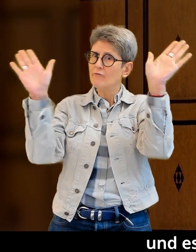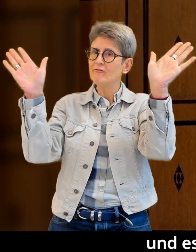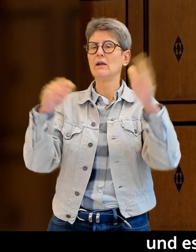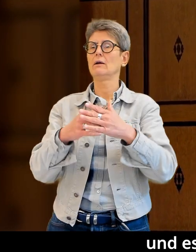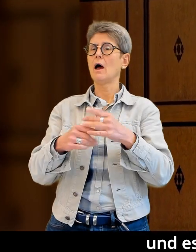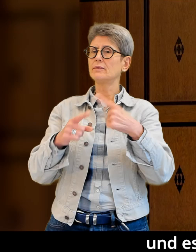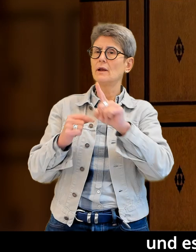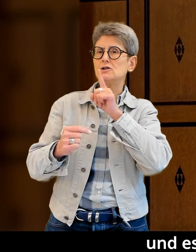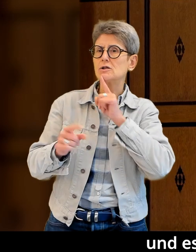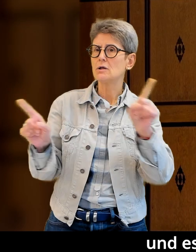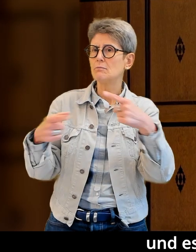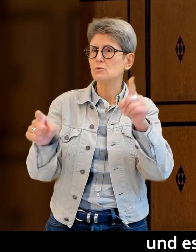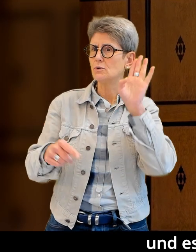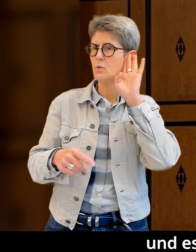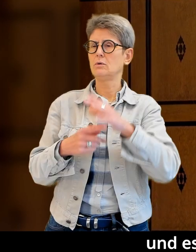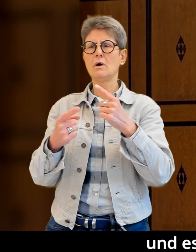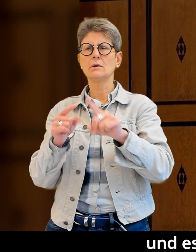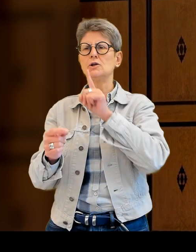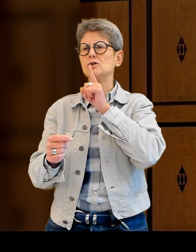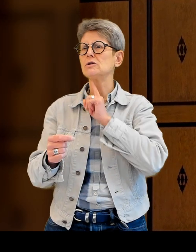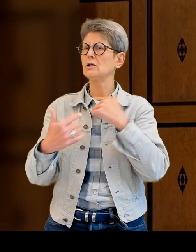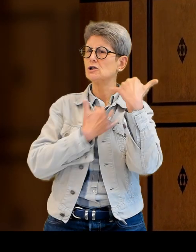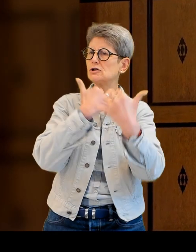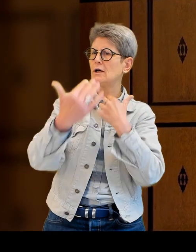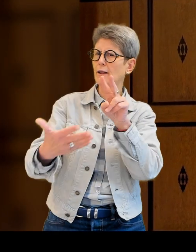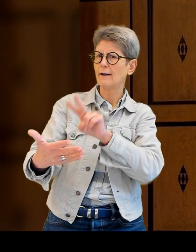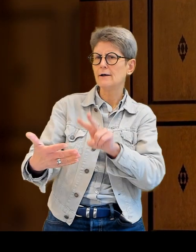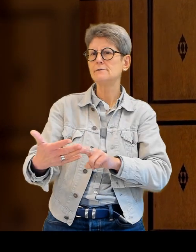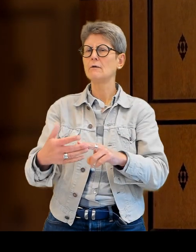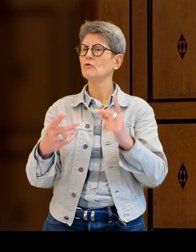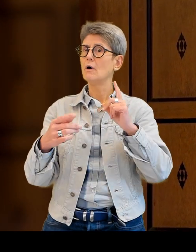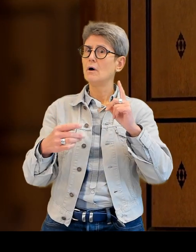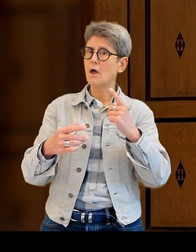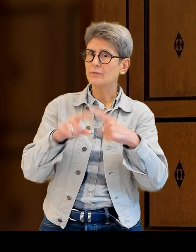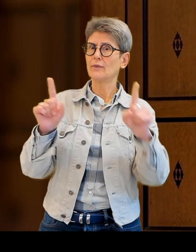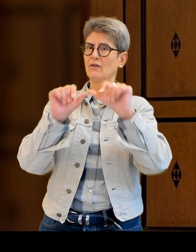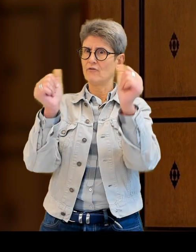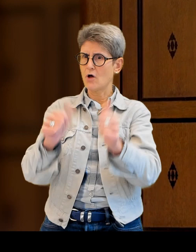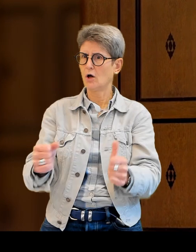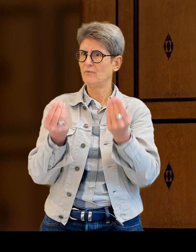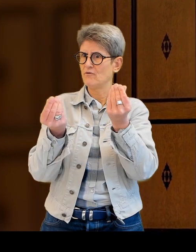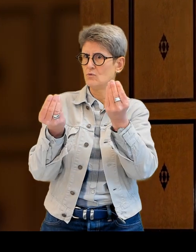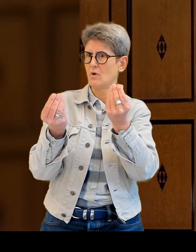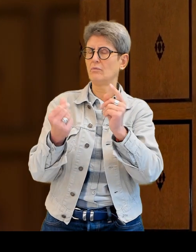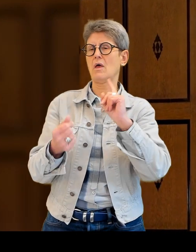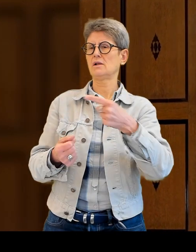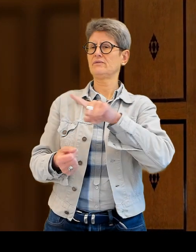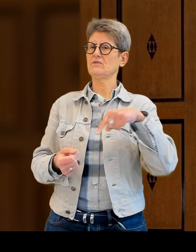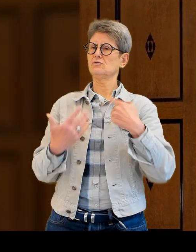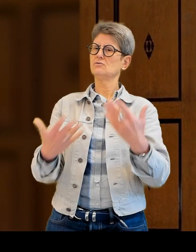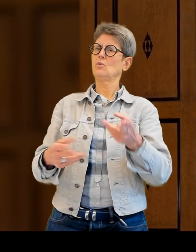of opening our hearts and minds to listen to other kinds of music, to read